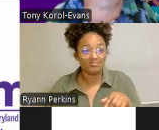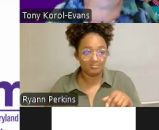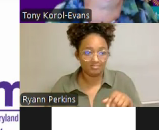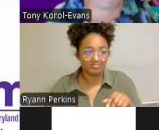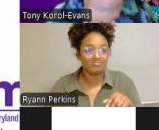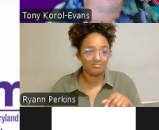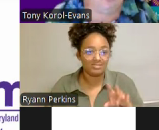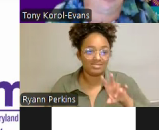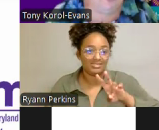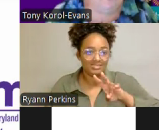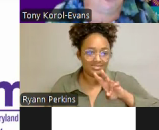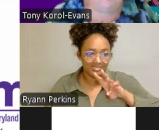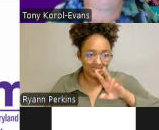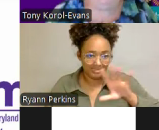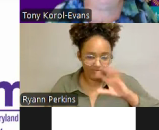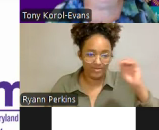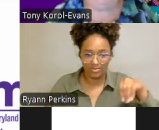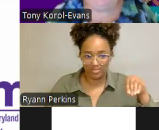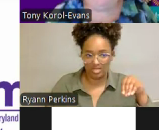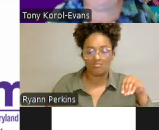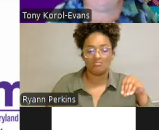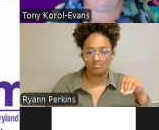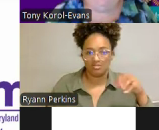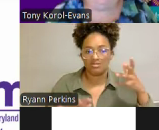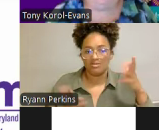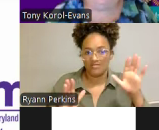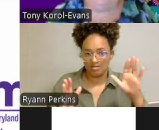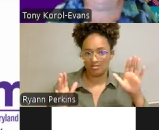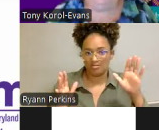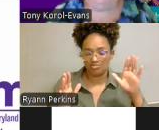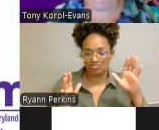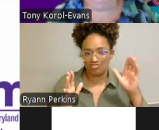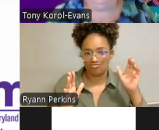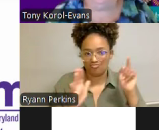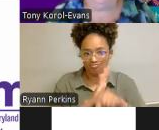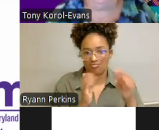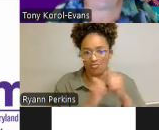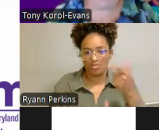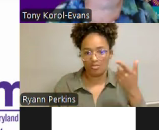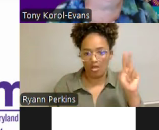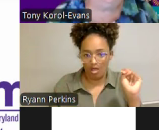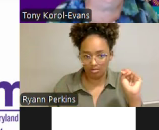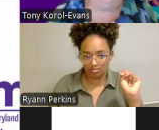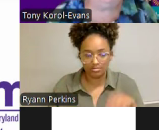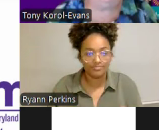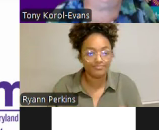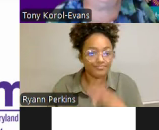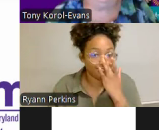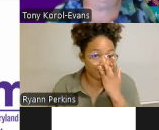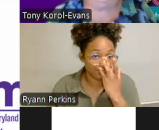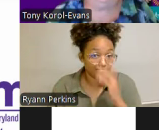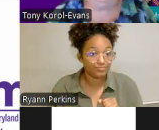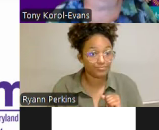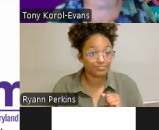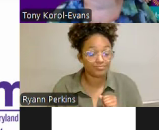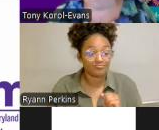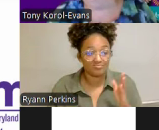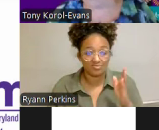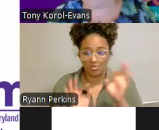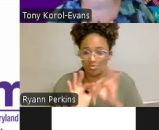So here are the key takeaways. IPV is a pattern of behavior to control someone in a relationship through economic, emotional,